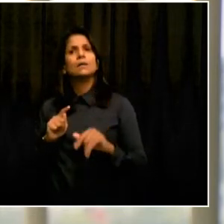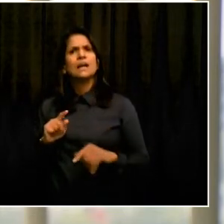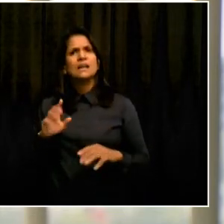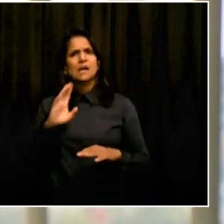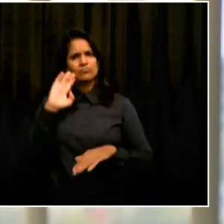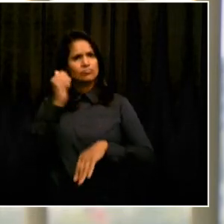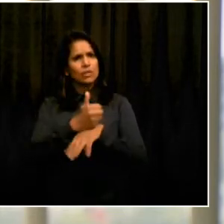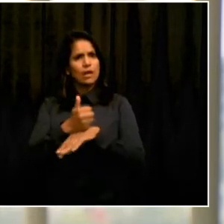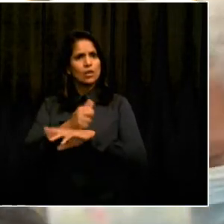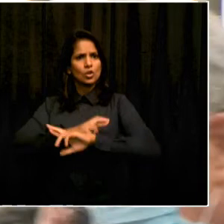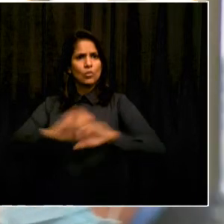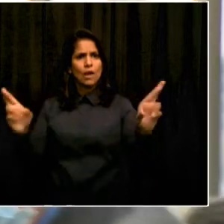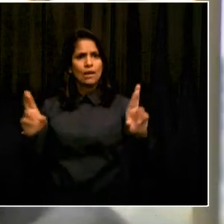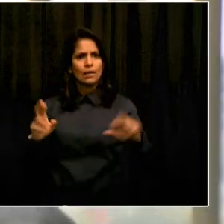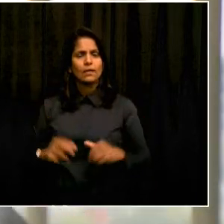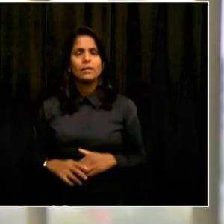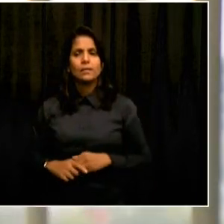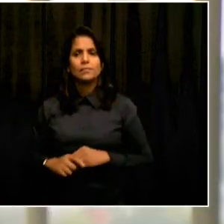complicated.